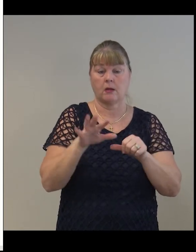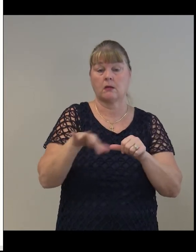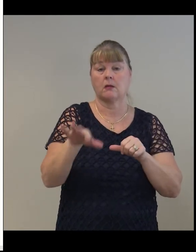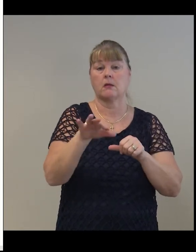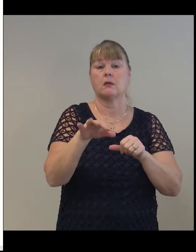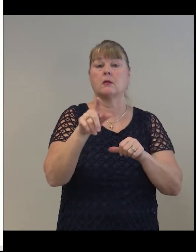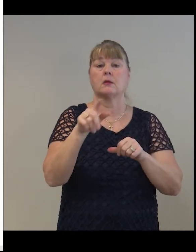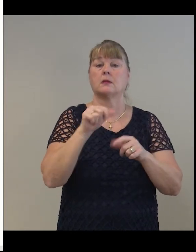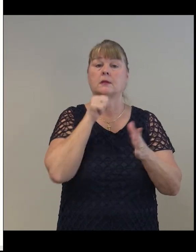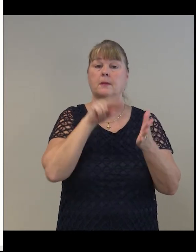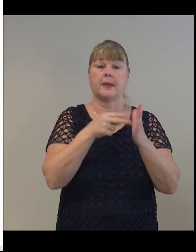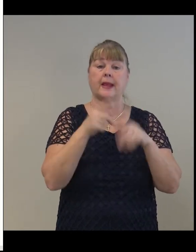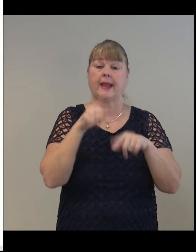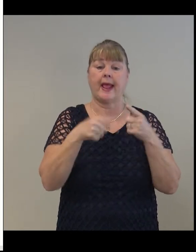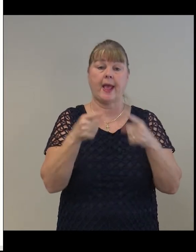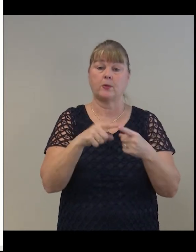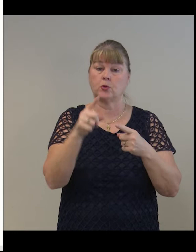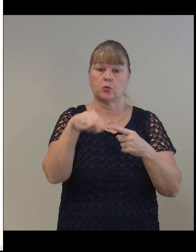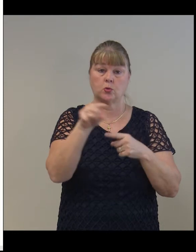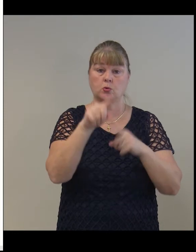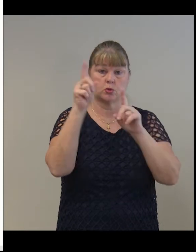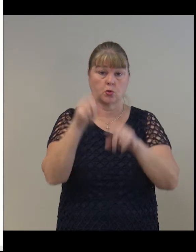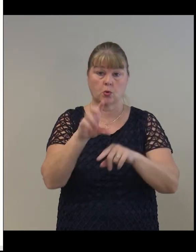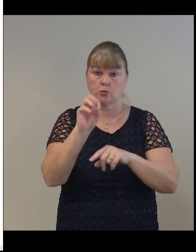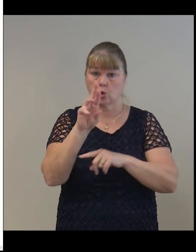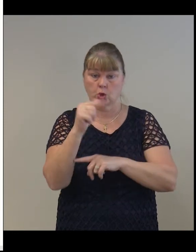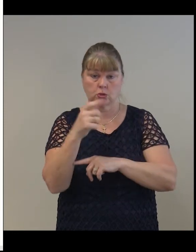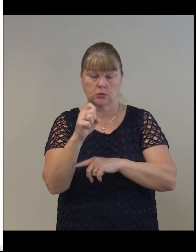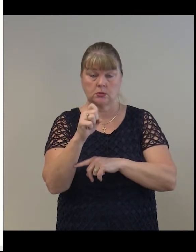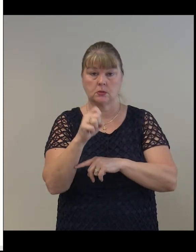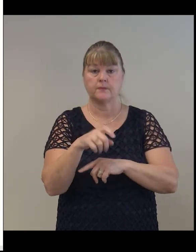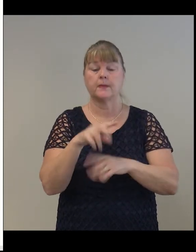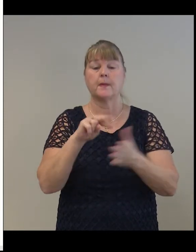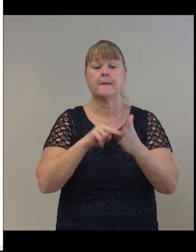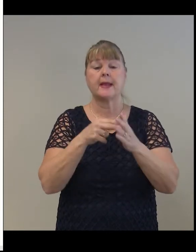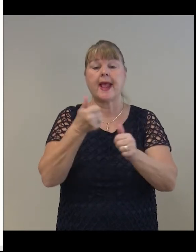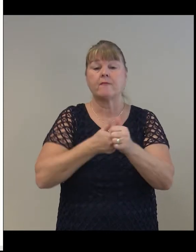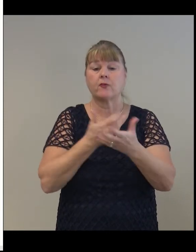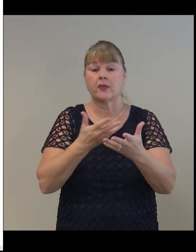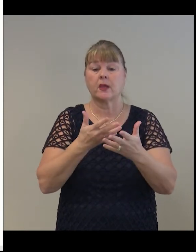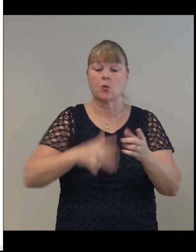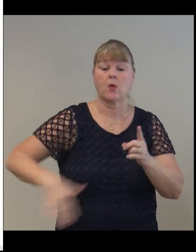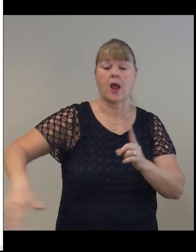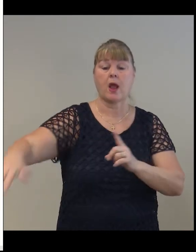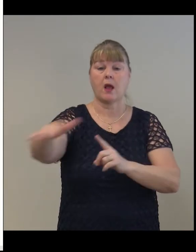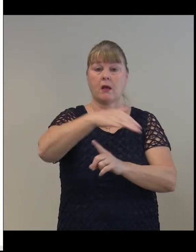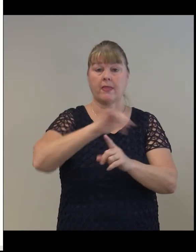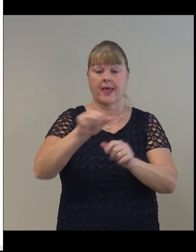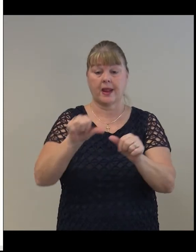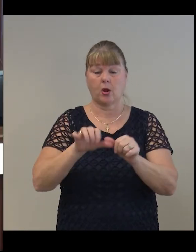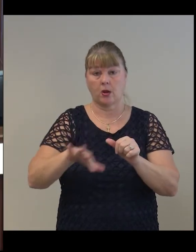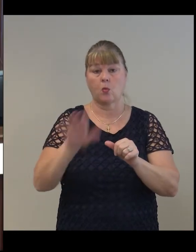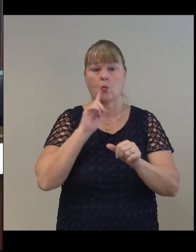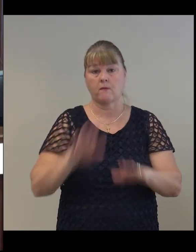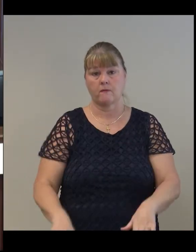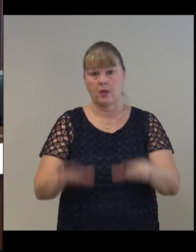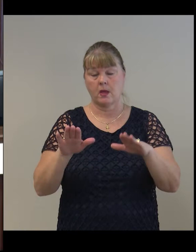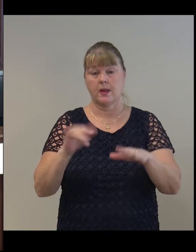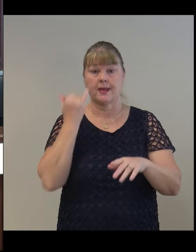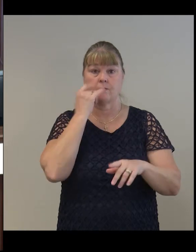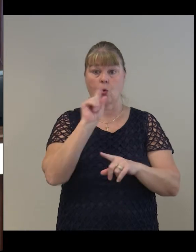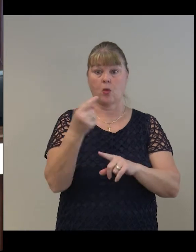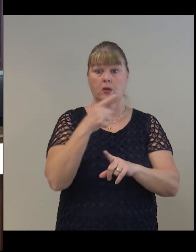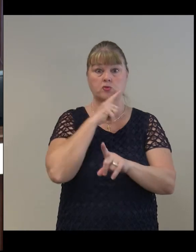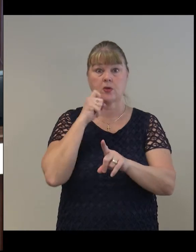everything around you is likely going to flood. But if you're the only dry land and there is flood waters all the way